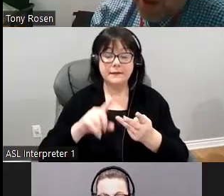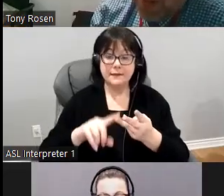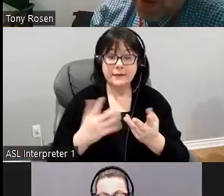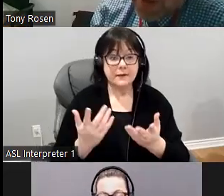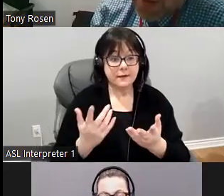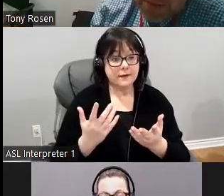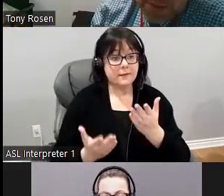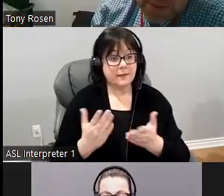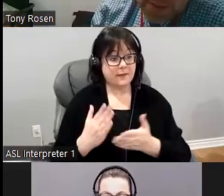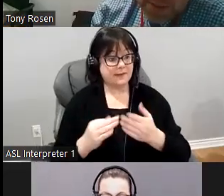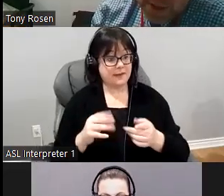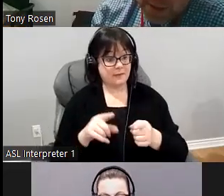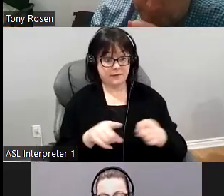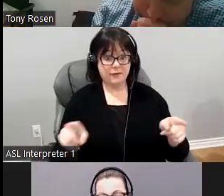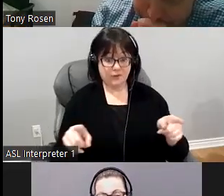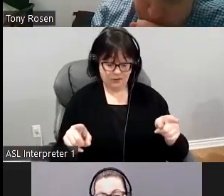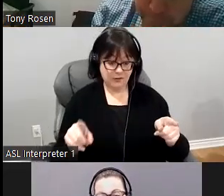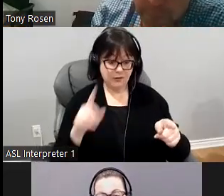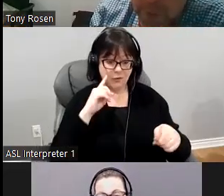are on this